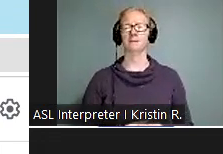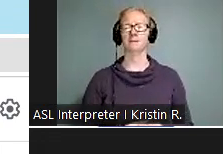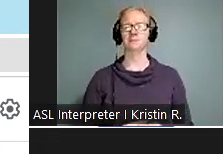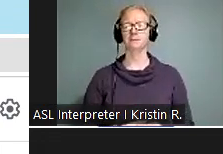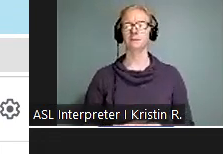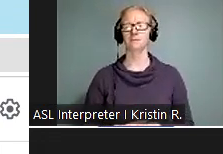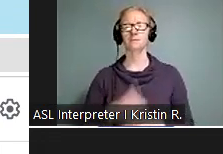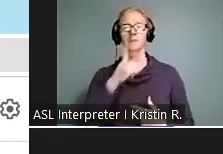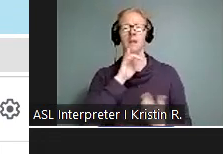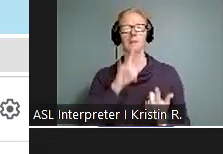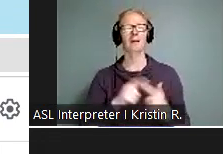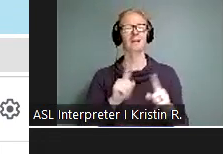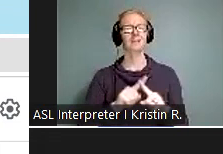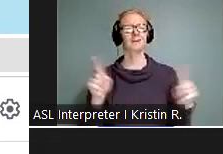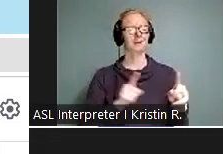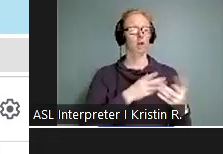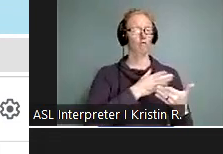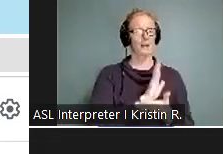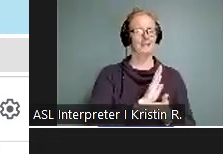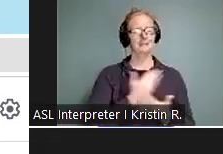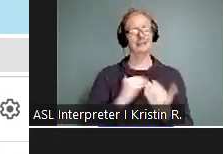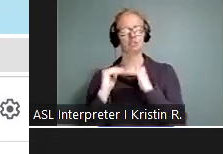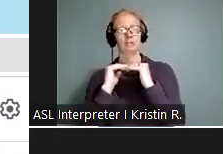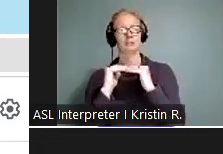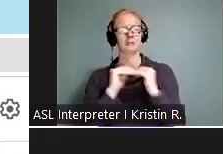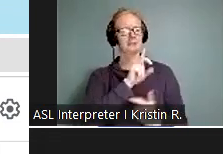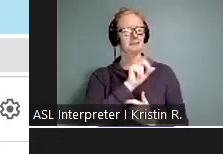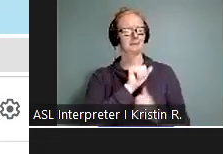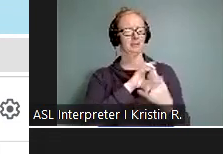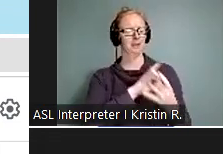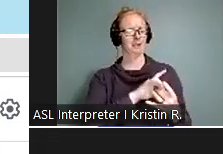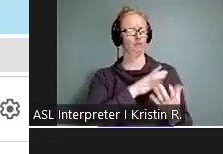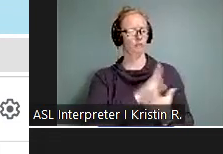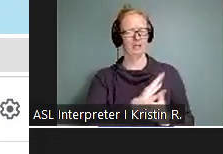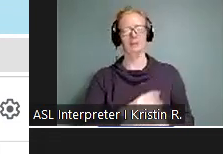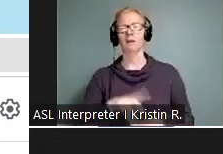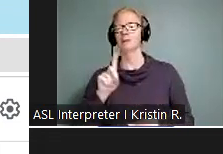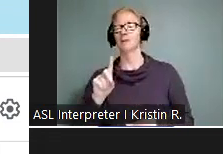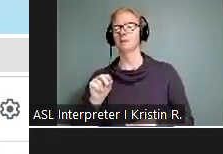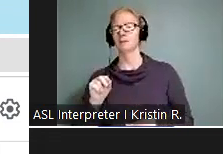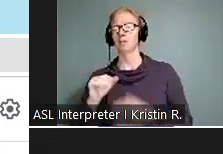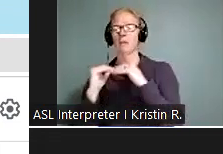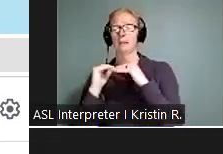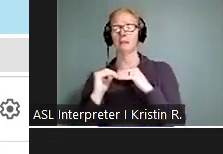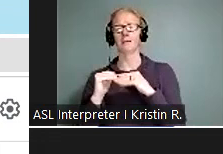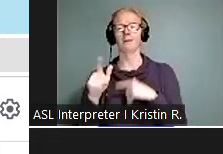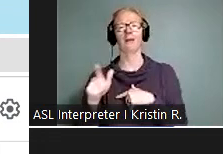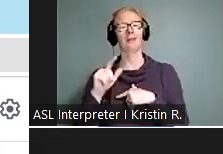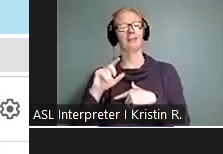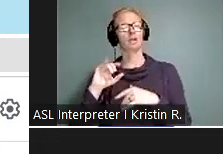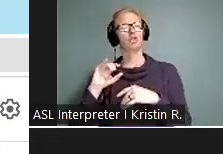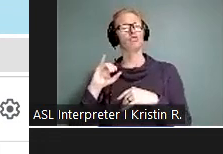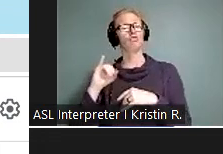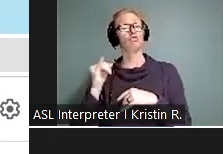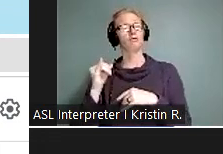We talk about the difference between disability rights and disability justice. Disability justice is the framework that we